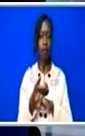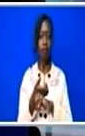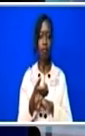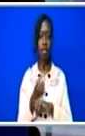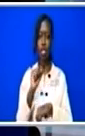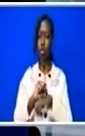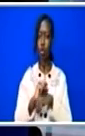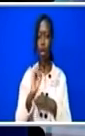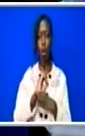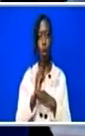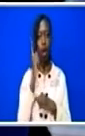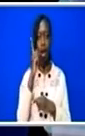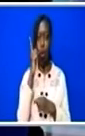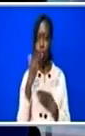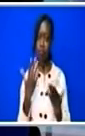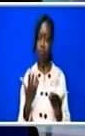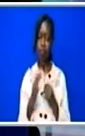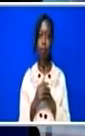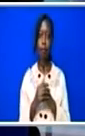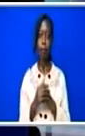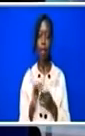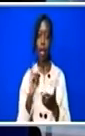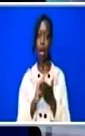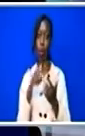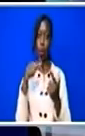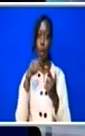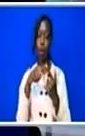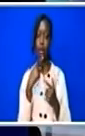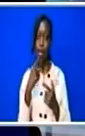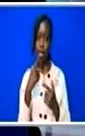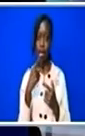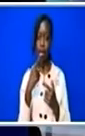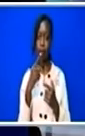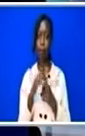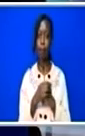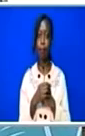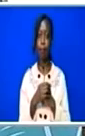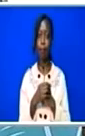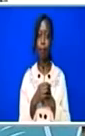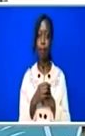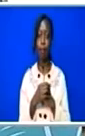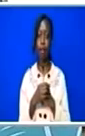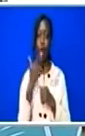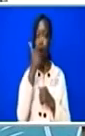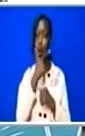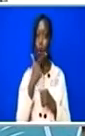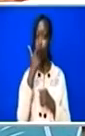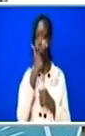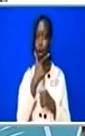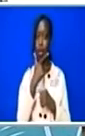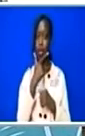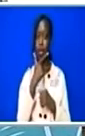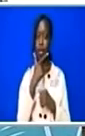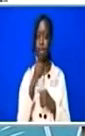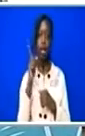It is in liquid. Yes. Very good. So that is when we say that oils are liquids, or are in form